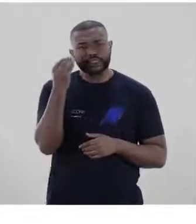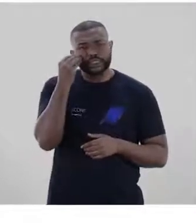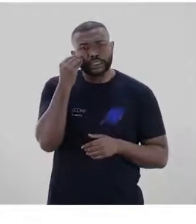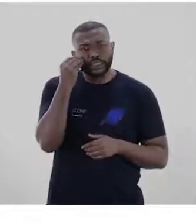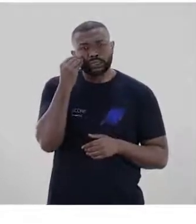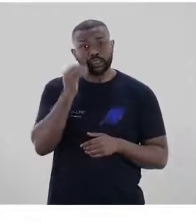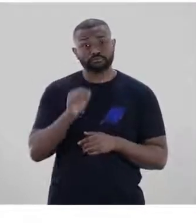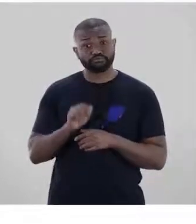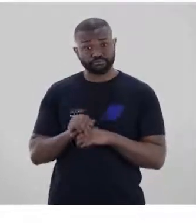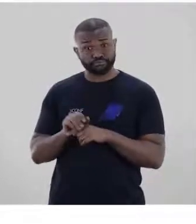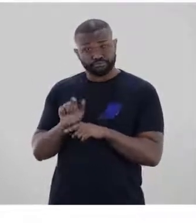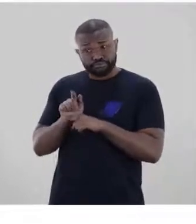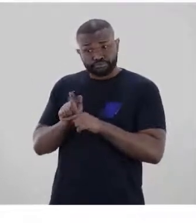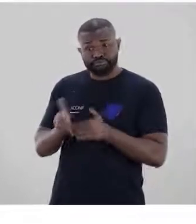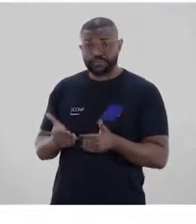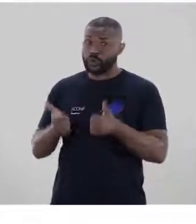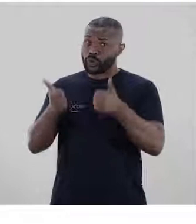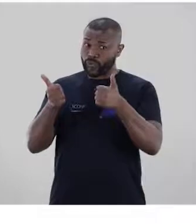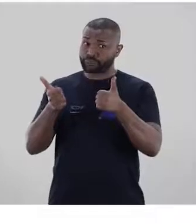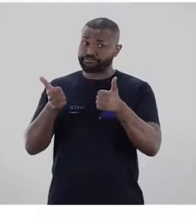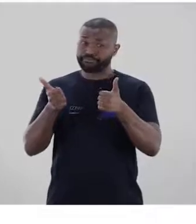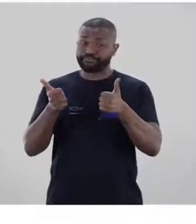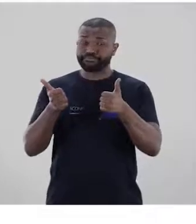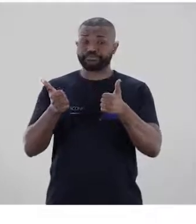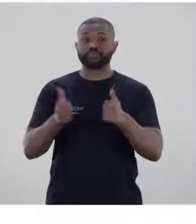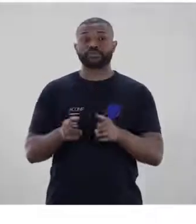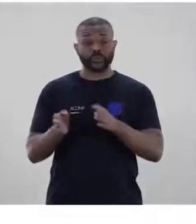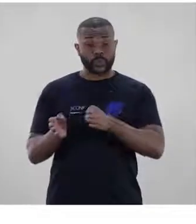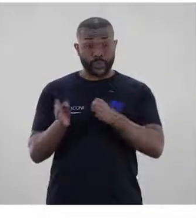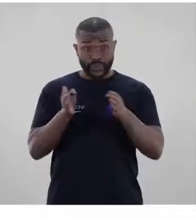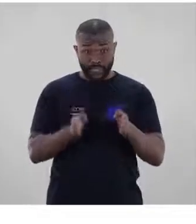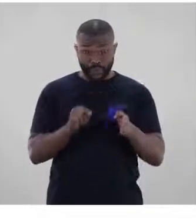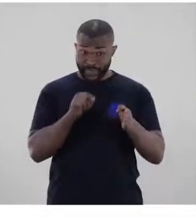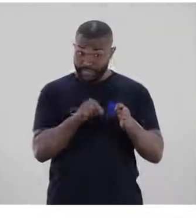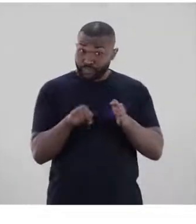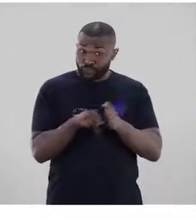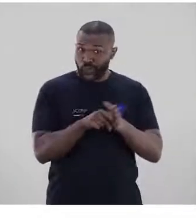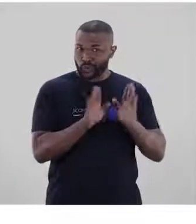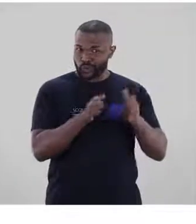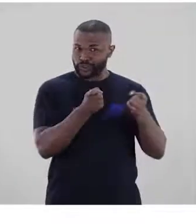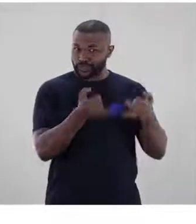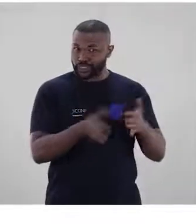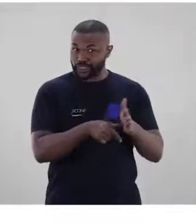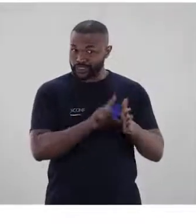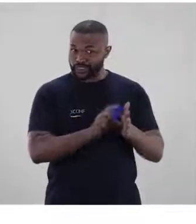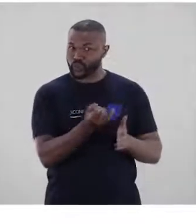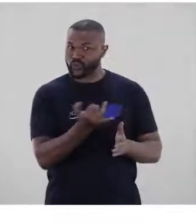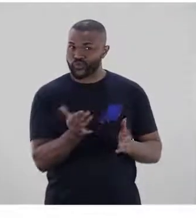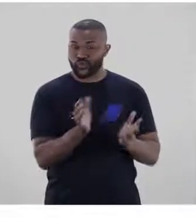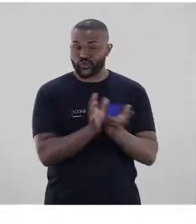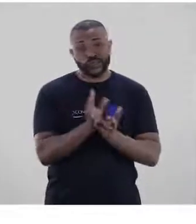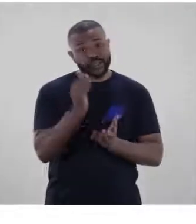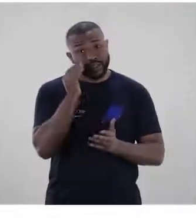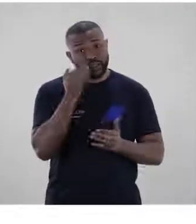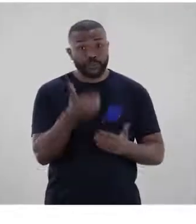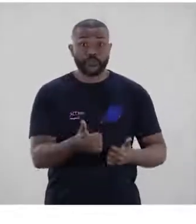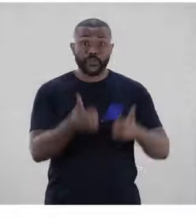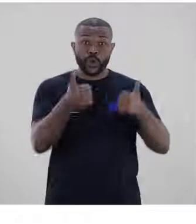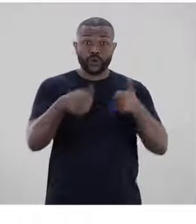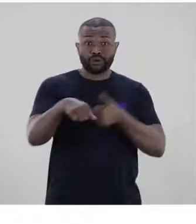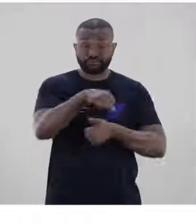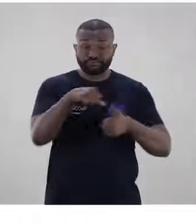groups, trying to optimize the ingestion part of these pipelines, and you have groups that try to optimize transformation and serving. But